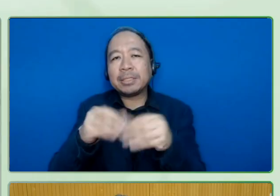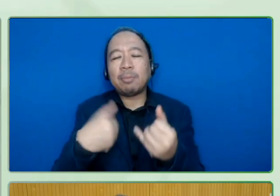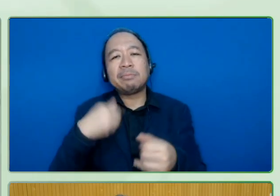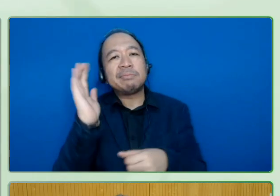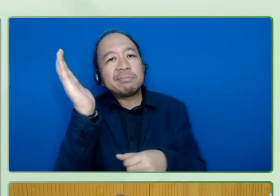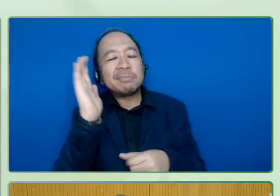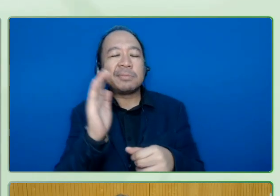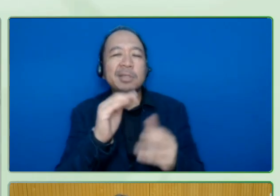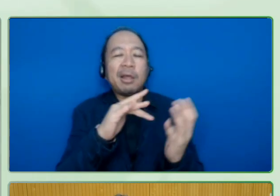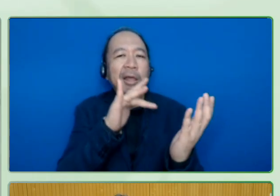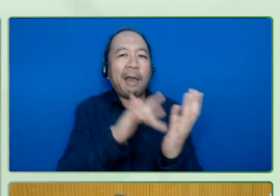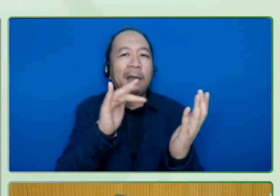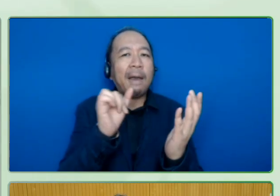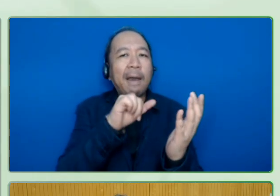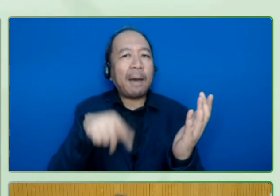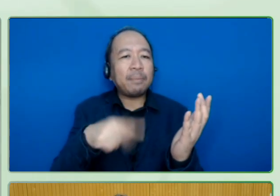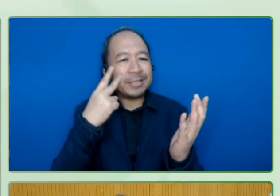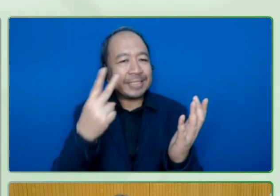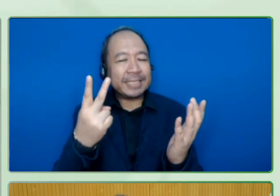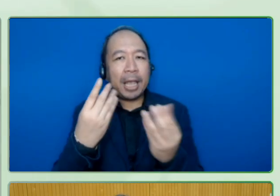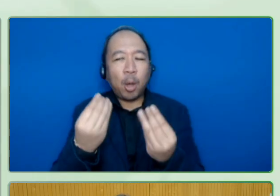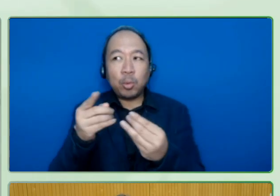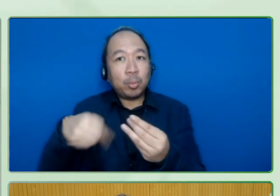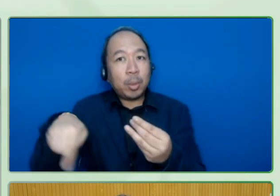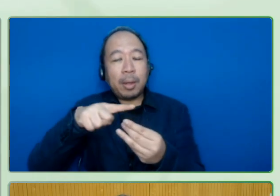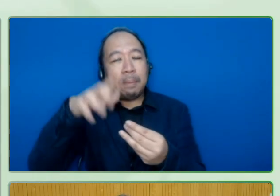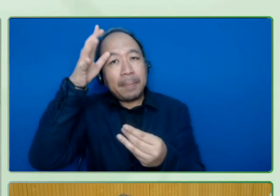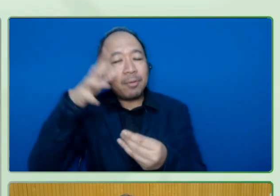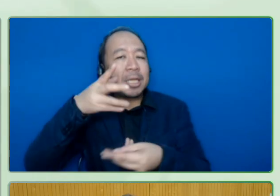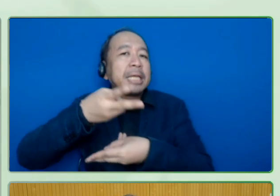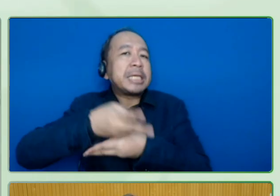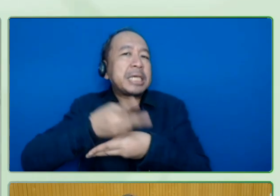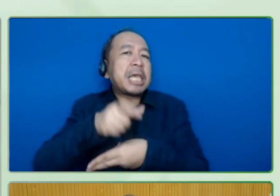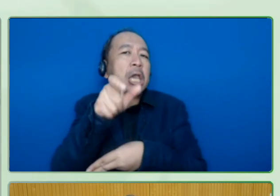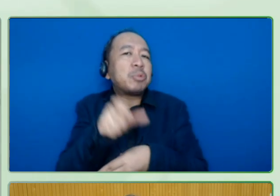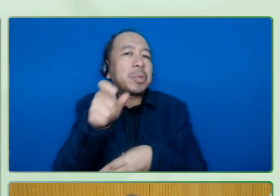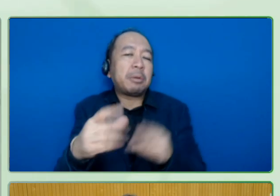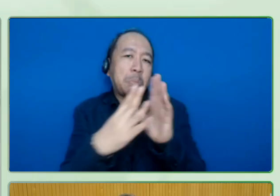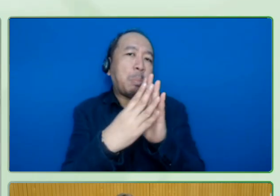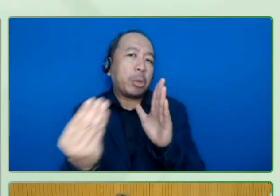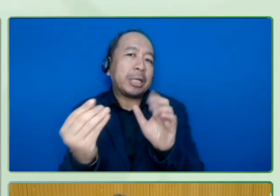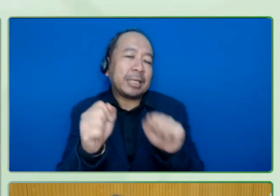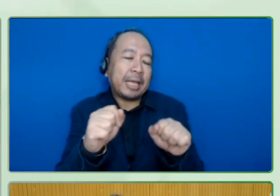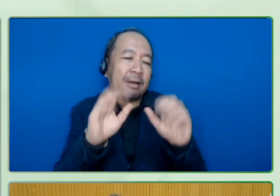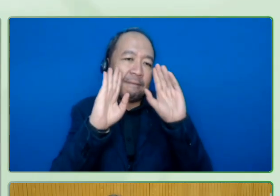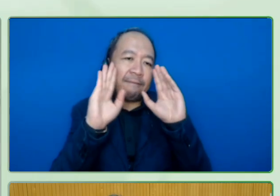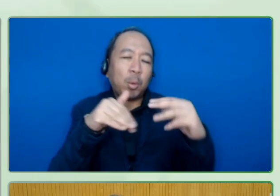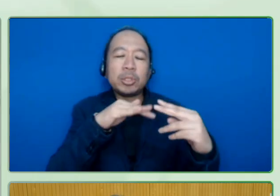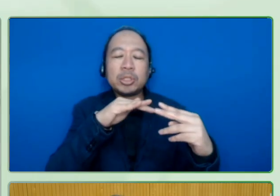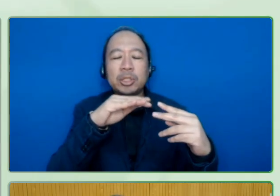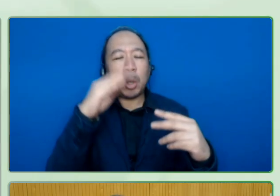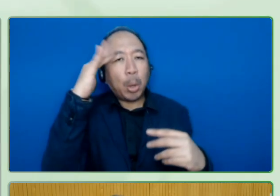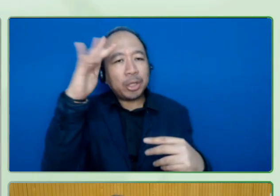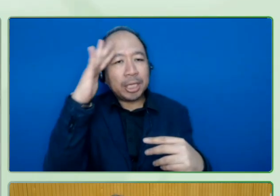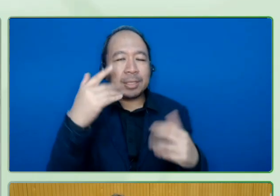model. I wouldn't be able to present this work today if I hadn't a large and excellent group of